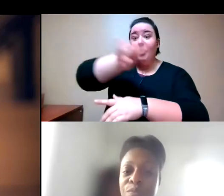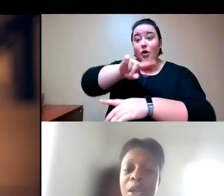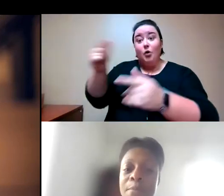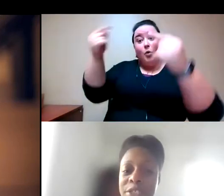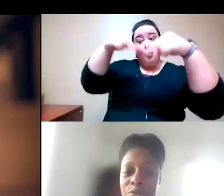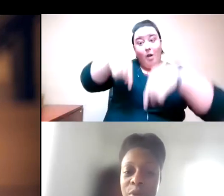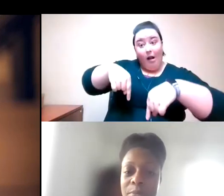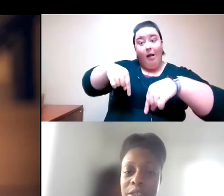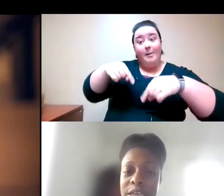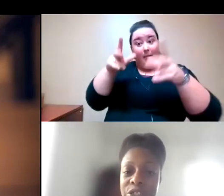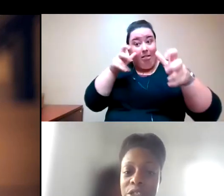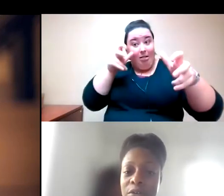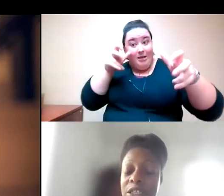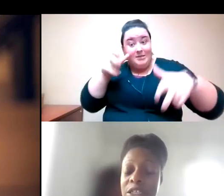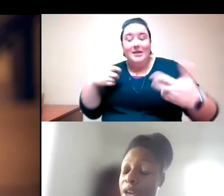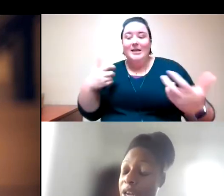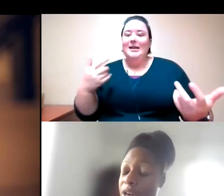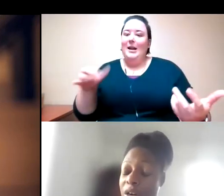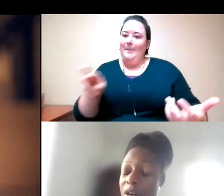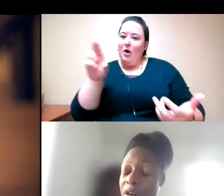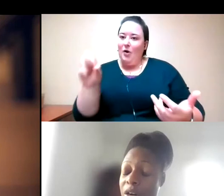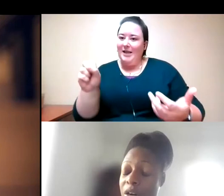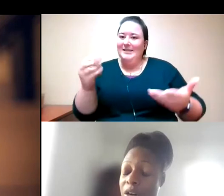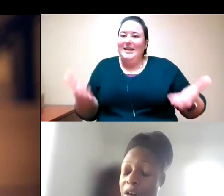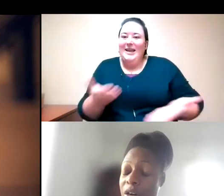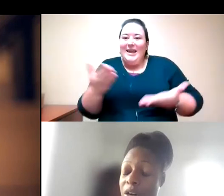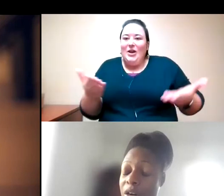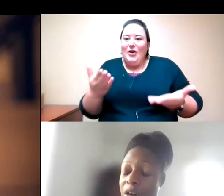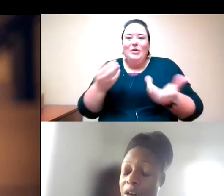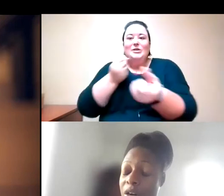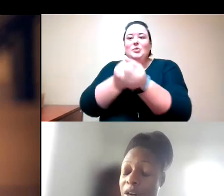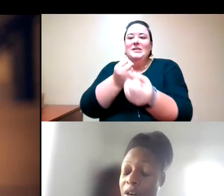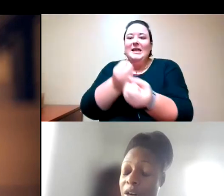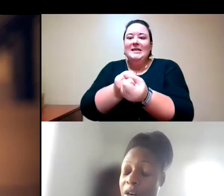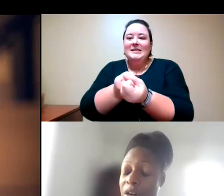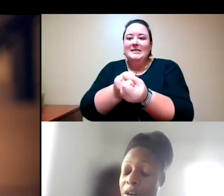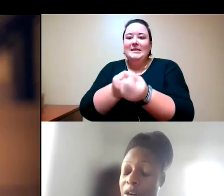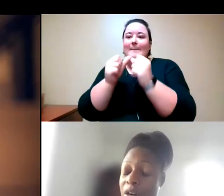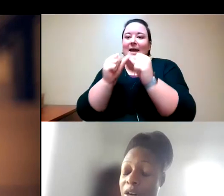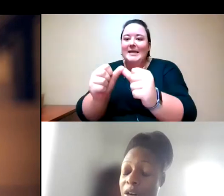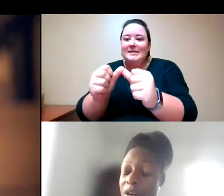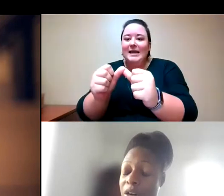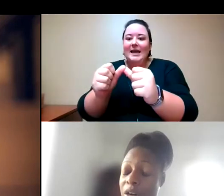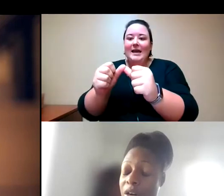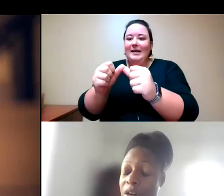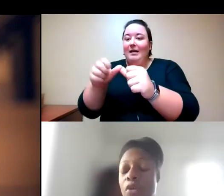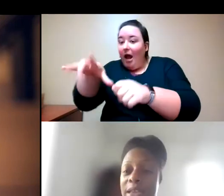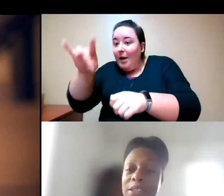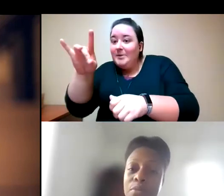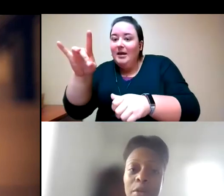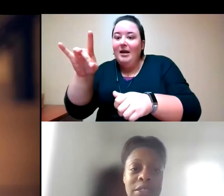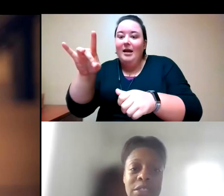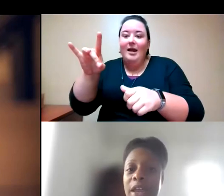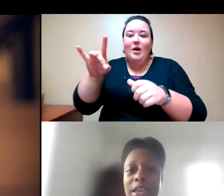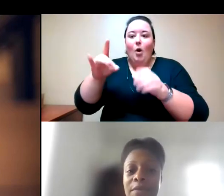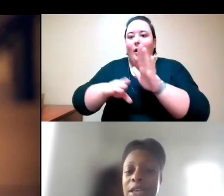you. Michigan Rehabilitation Services, we're here to assist, maintain, obtain, or advance in